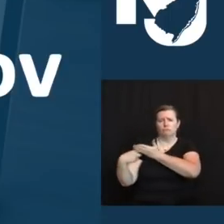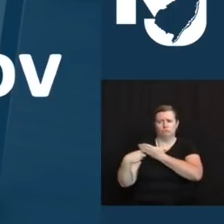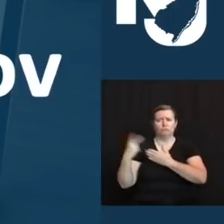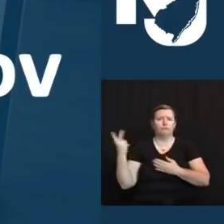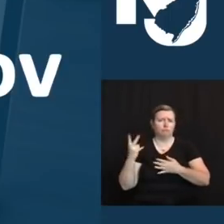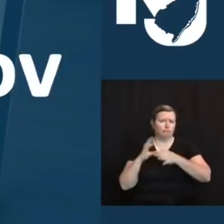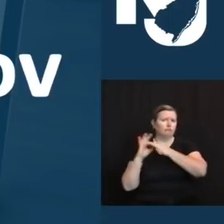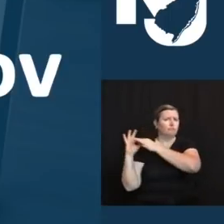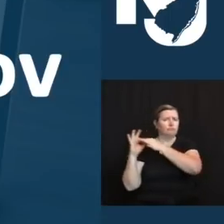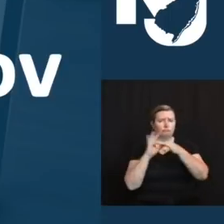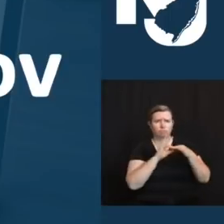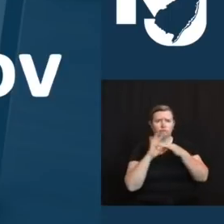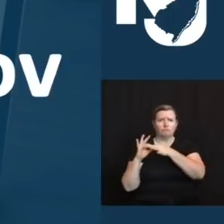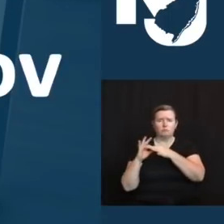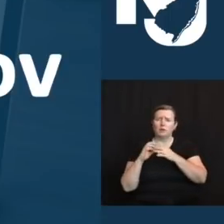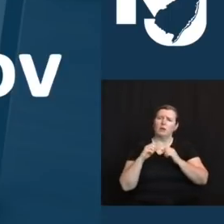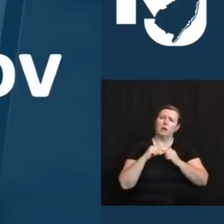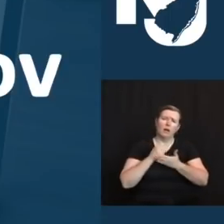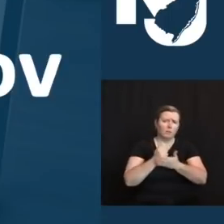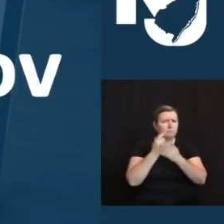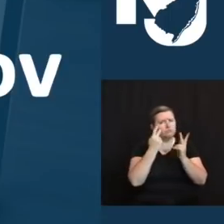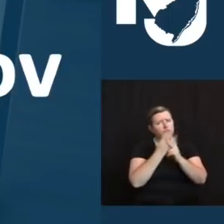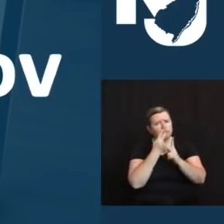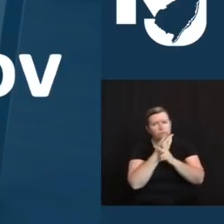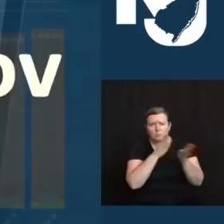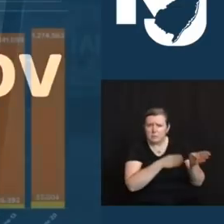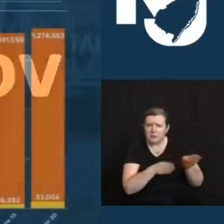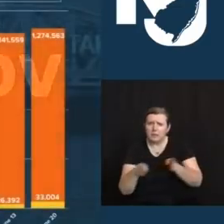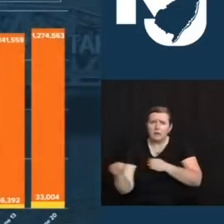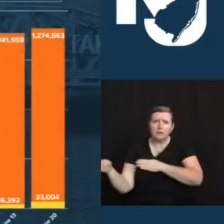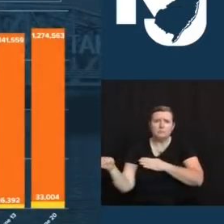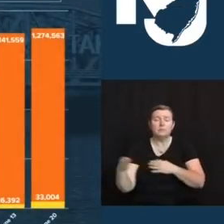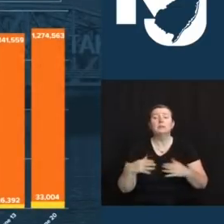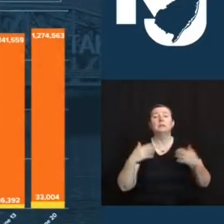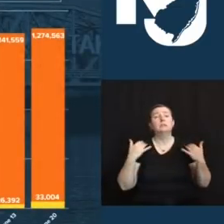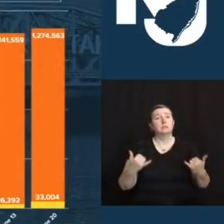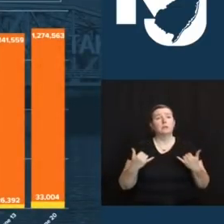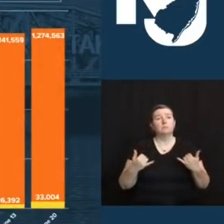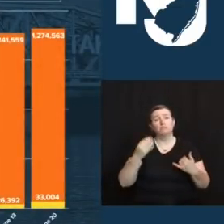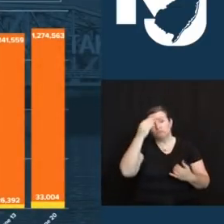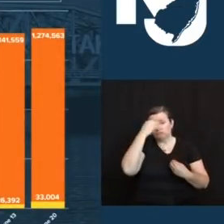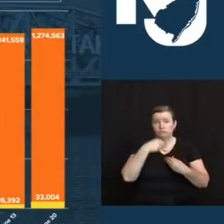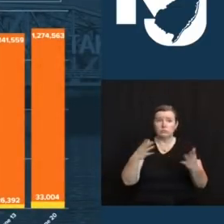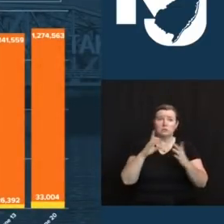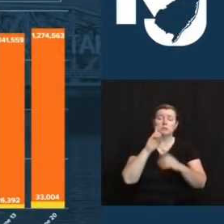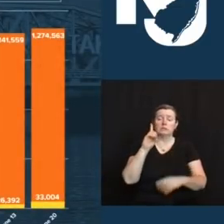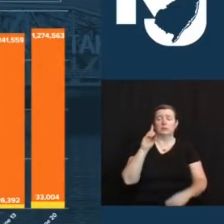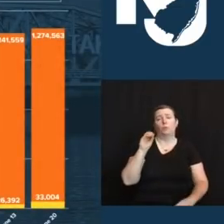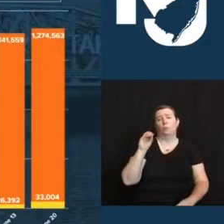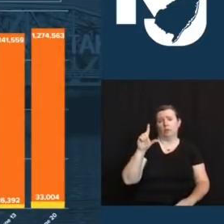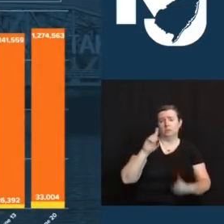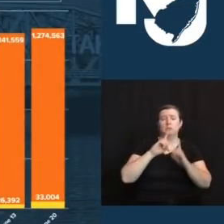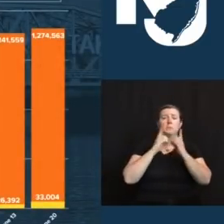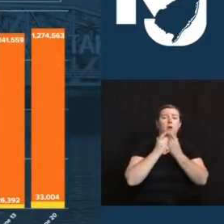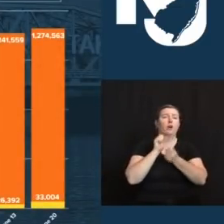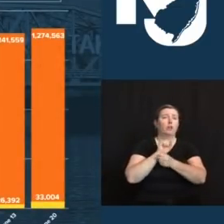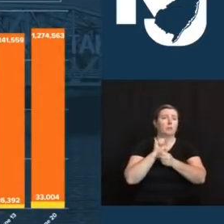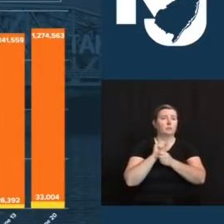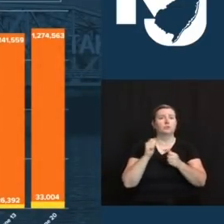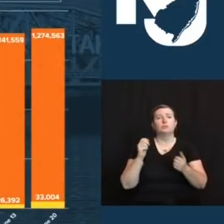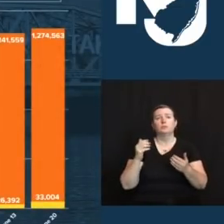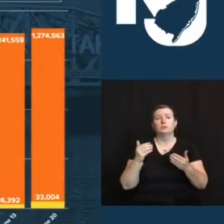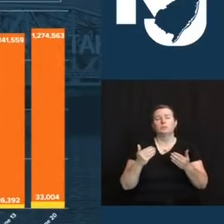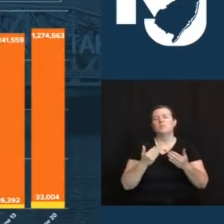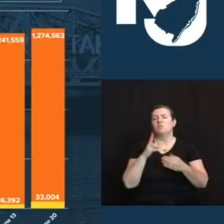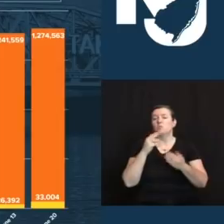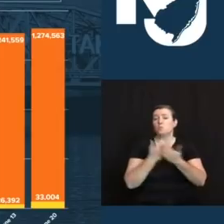guidance. Back to the here and now. Today, the Department of Labor released the latest figures on unemployment, reporting that the